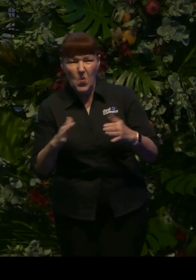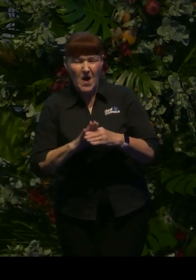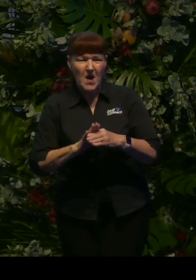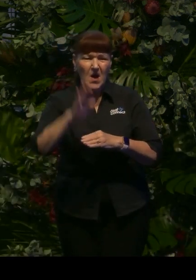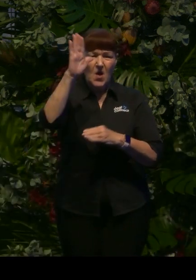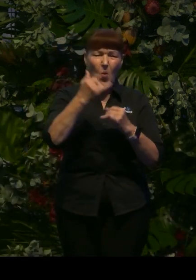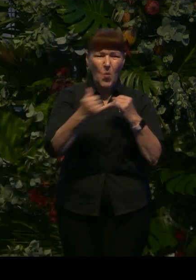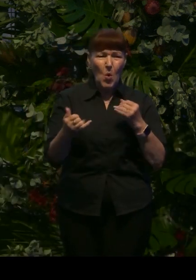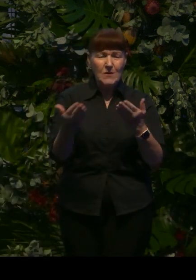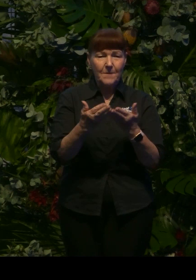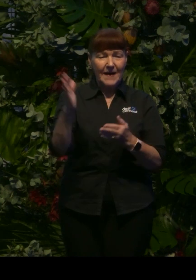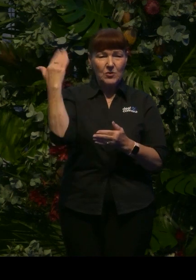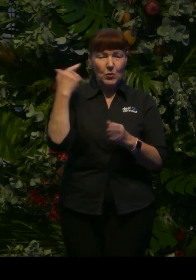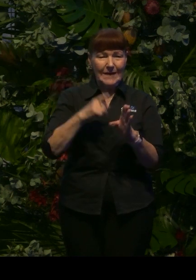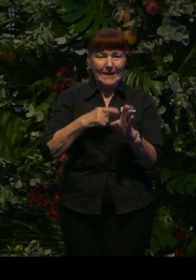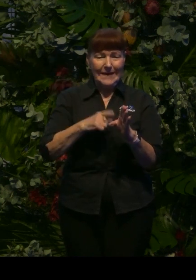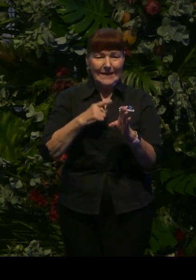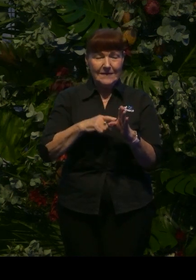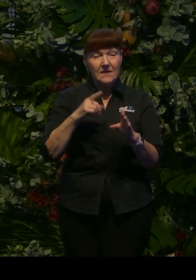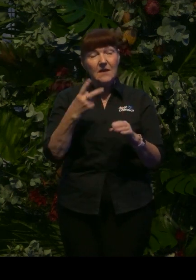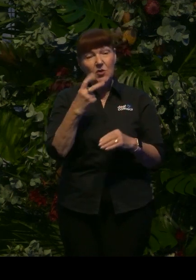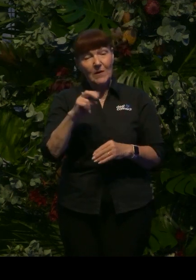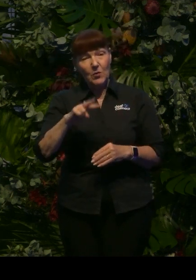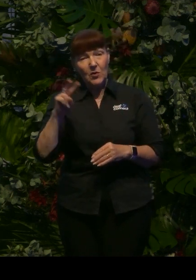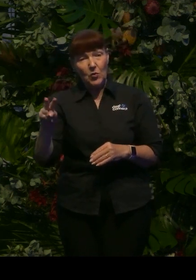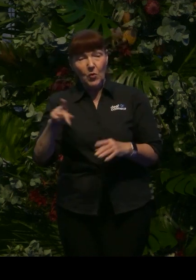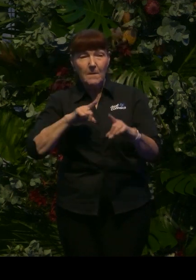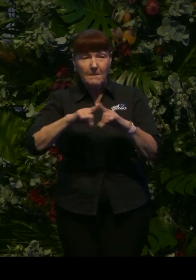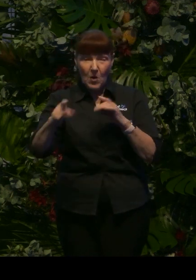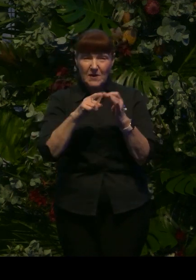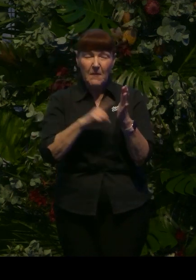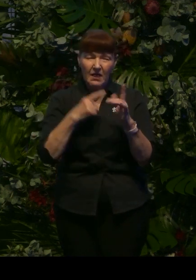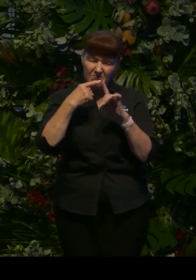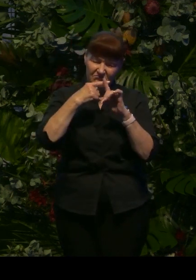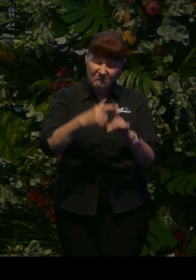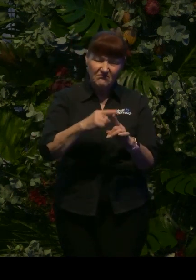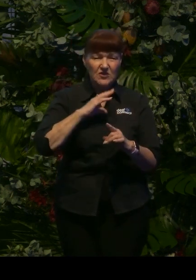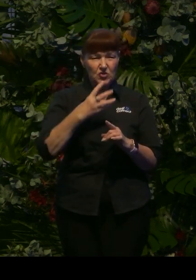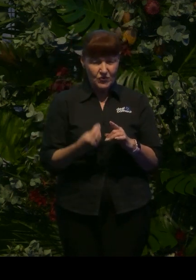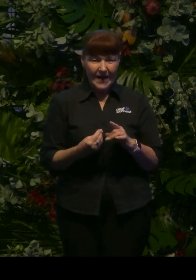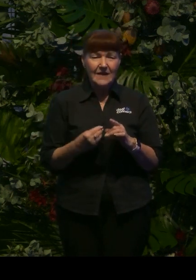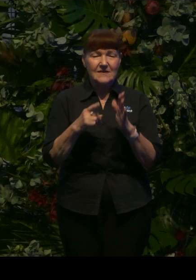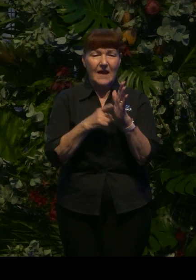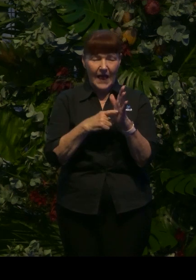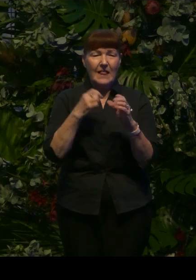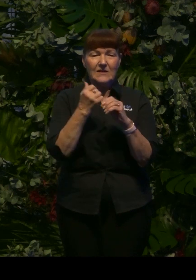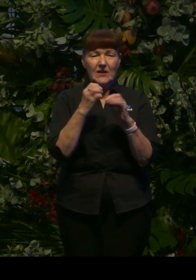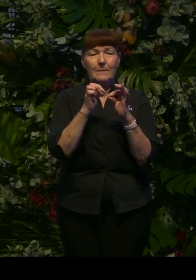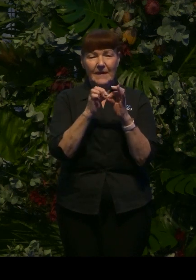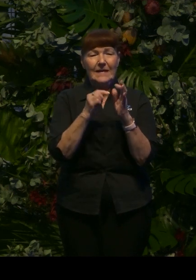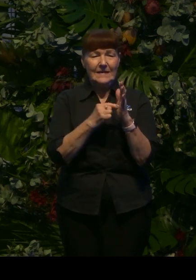years. As was in the case in 2022, the majority of these bills target trans and LGBTQIA+